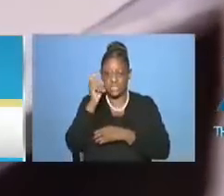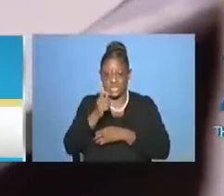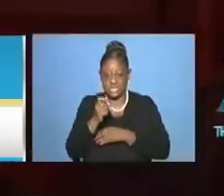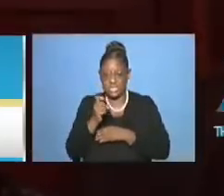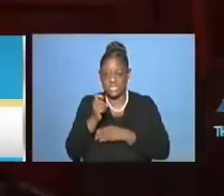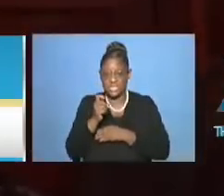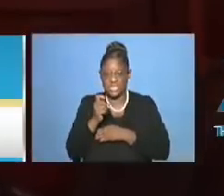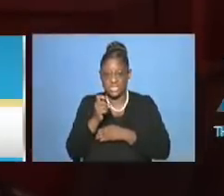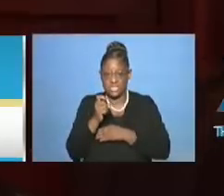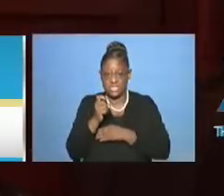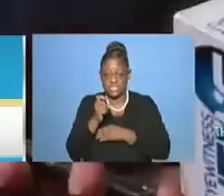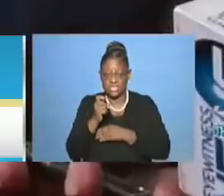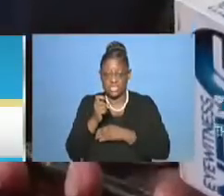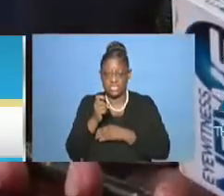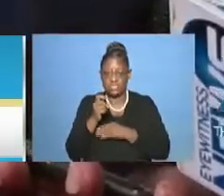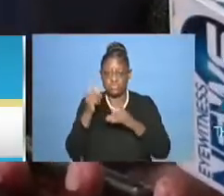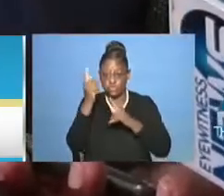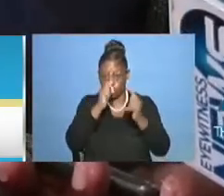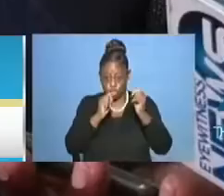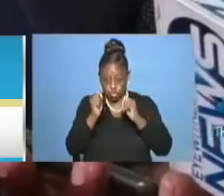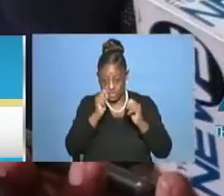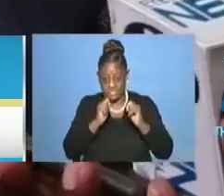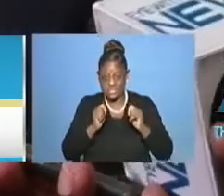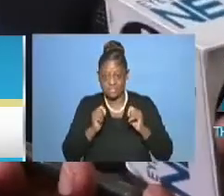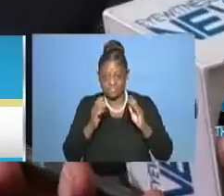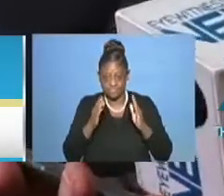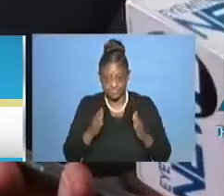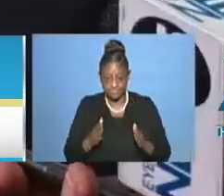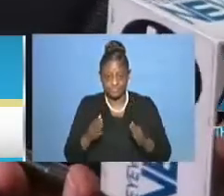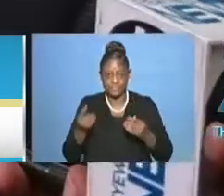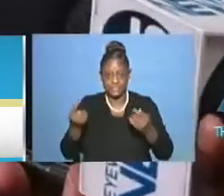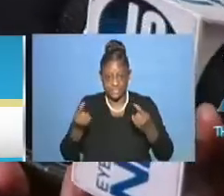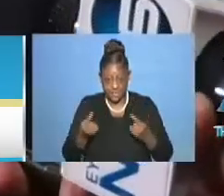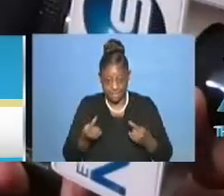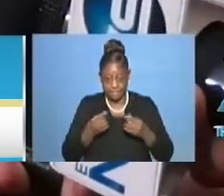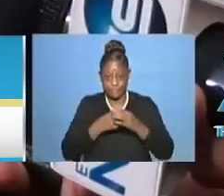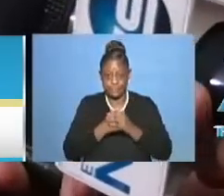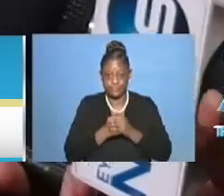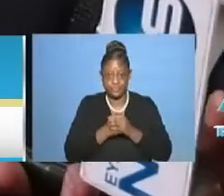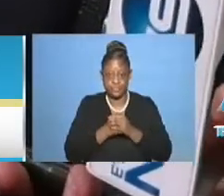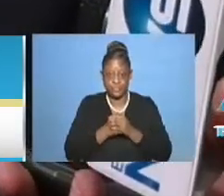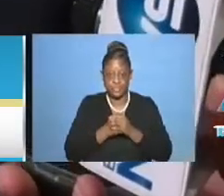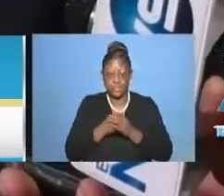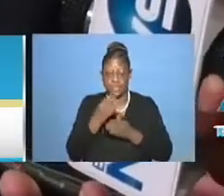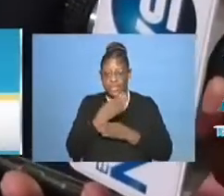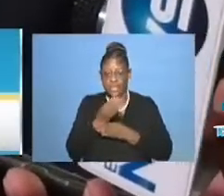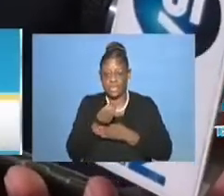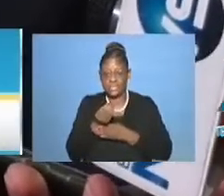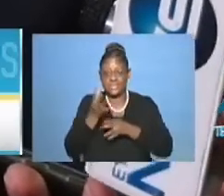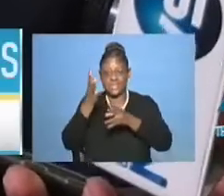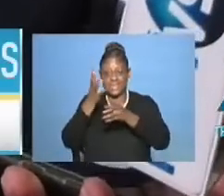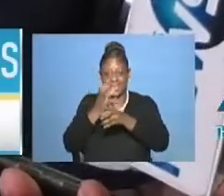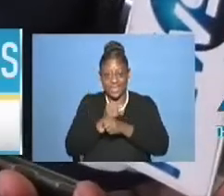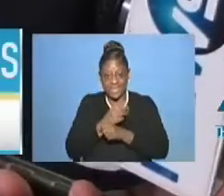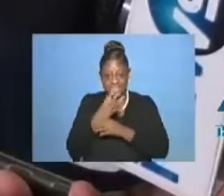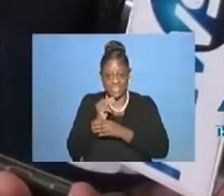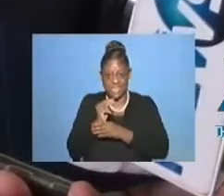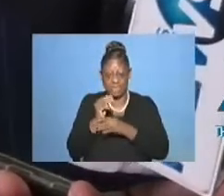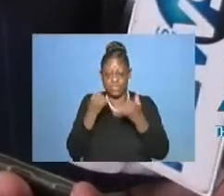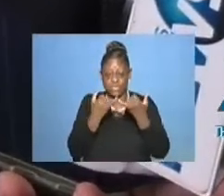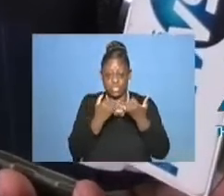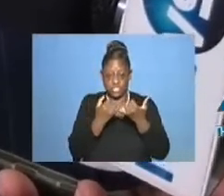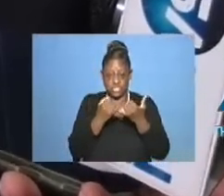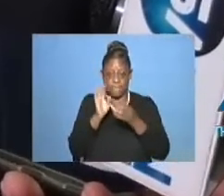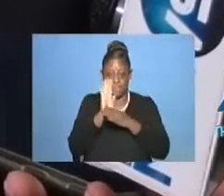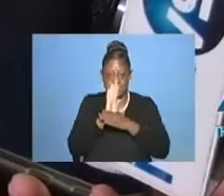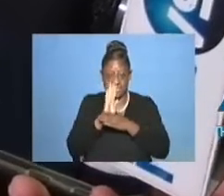share. The tourists we need are the tourists who are abroad. And to get them in the relationship business